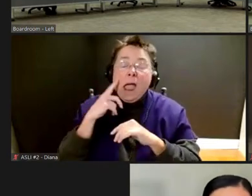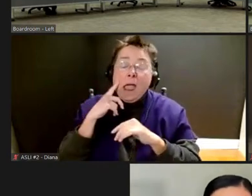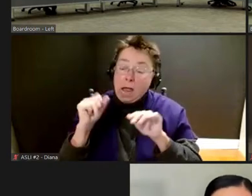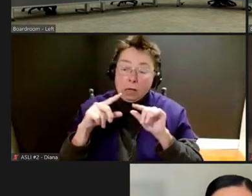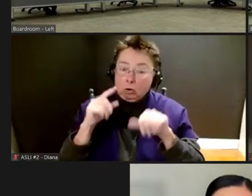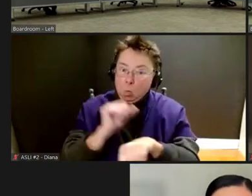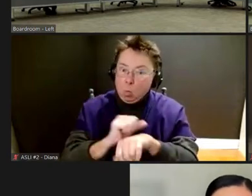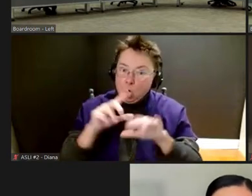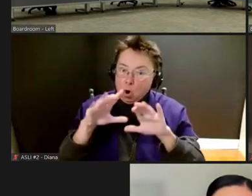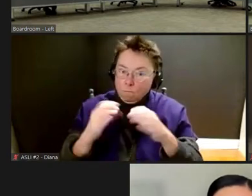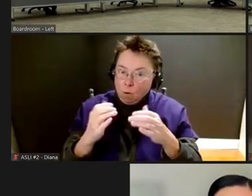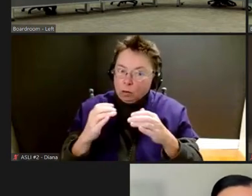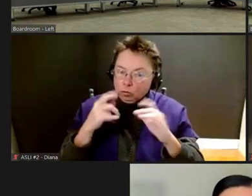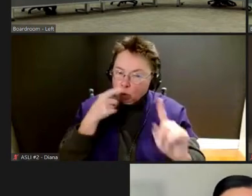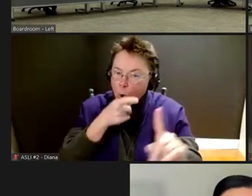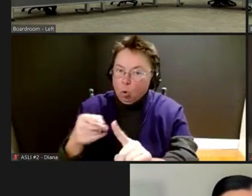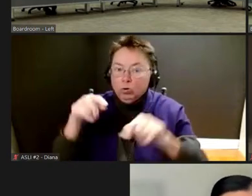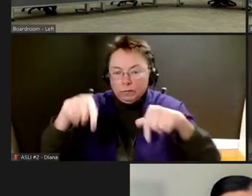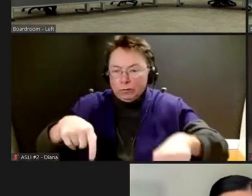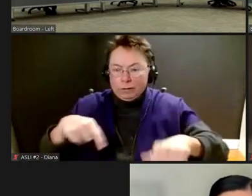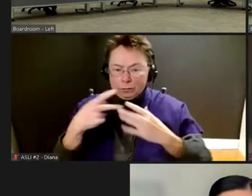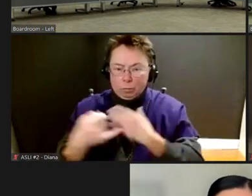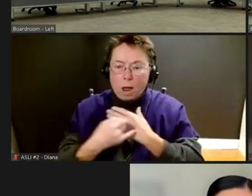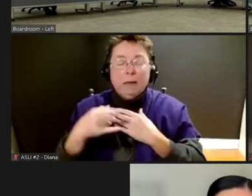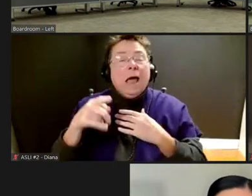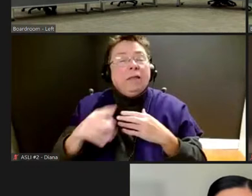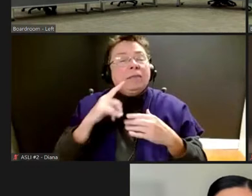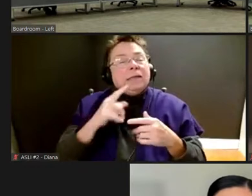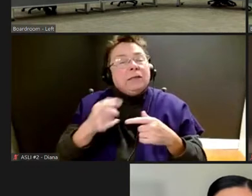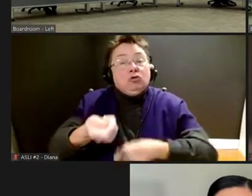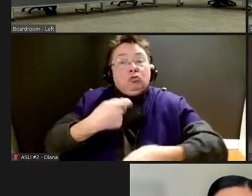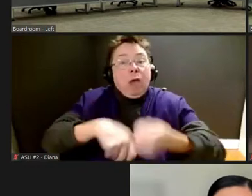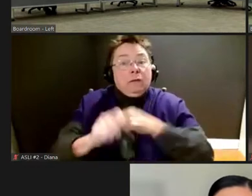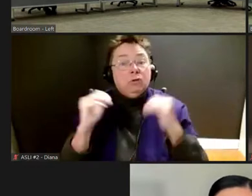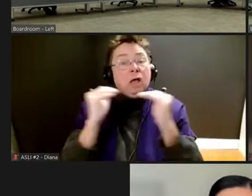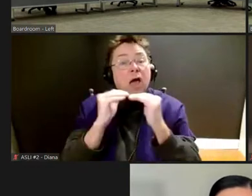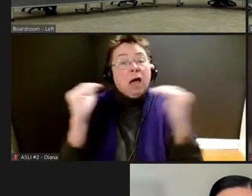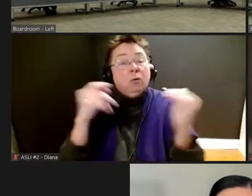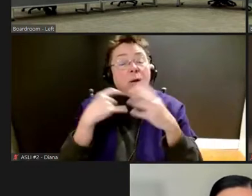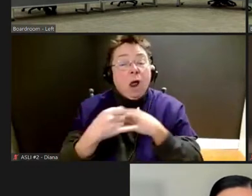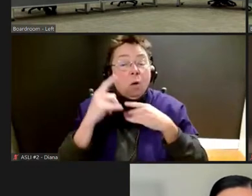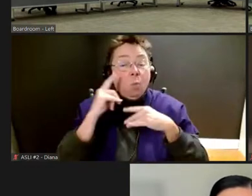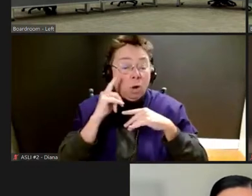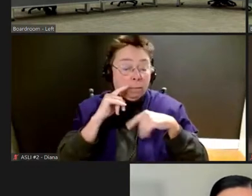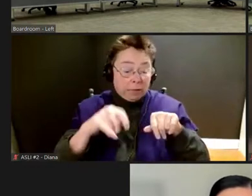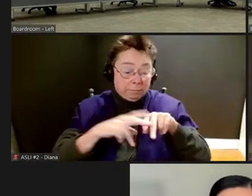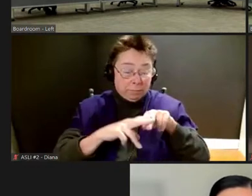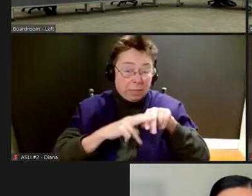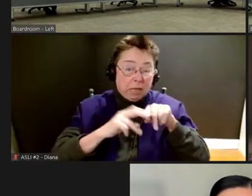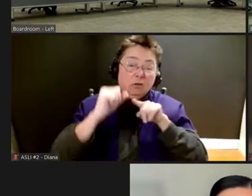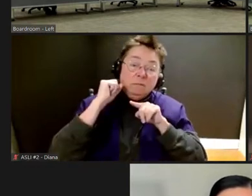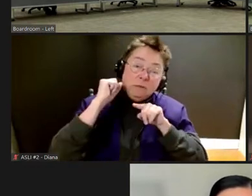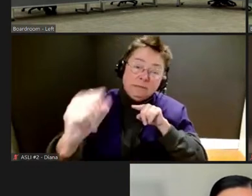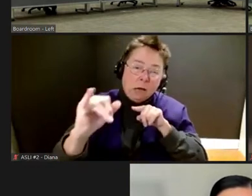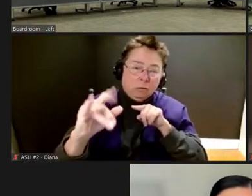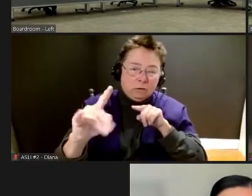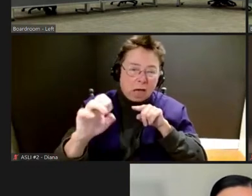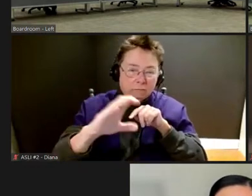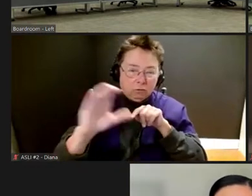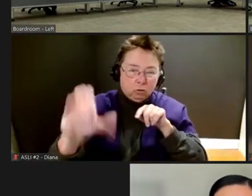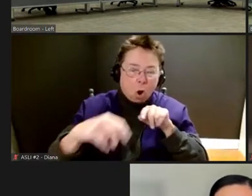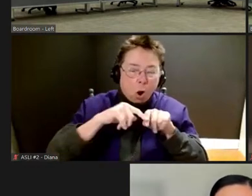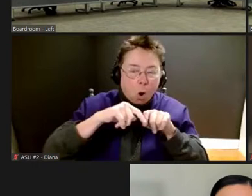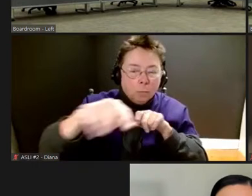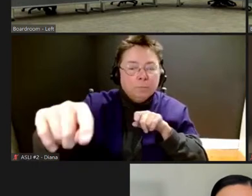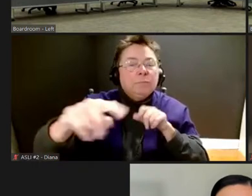project. This transformational equity project will extend rail service to the far south side of Chicago. It